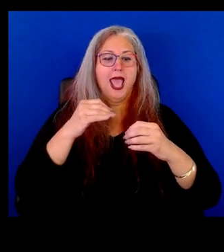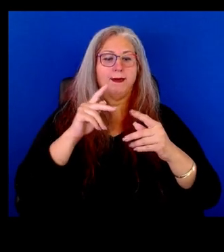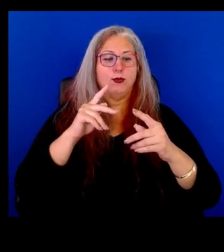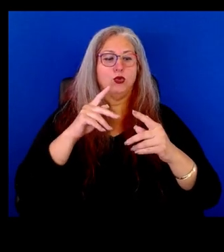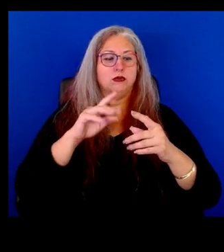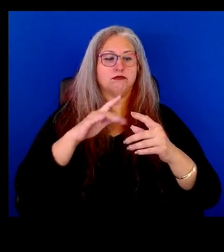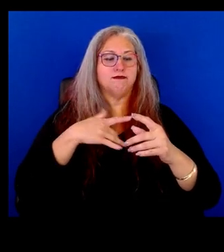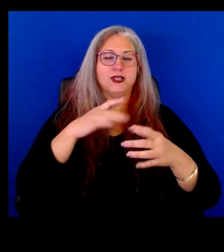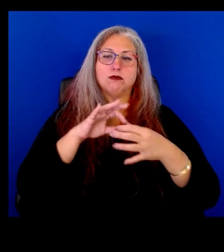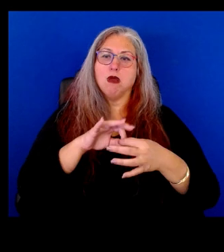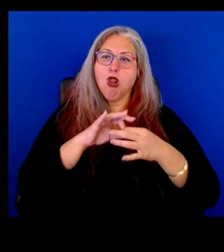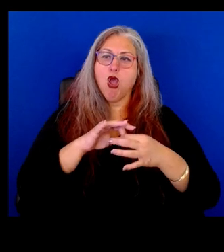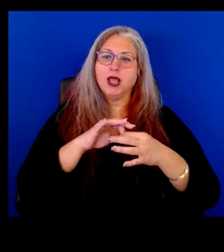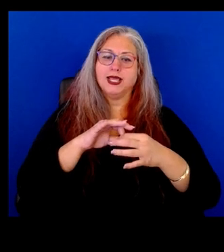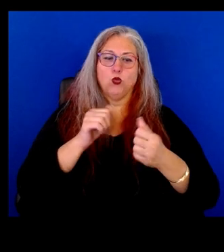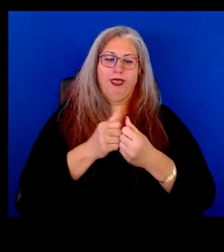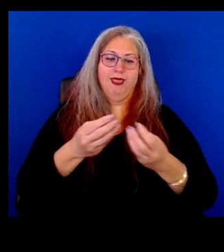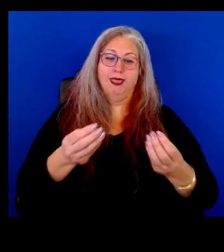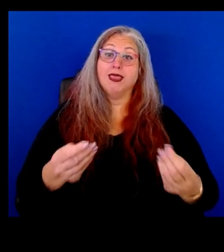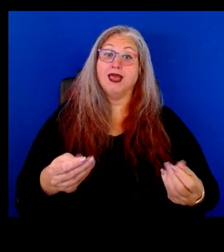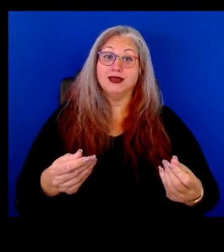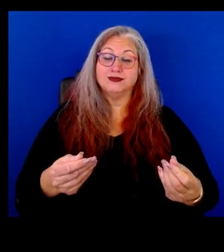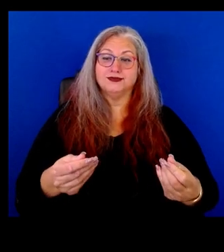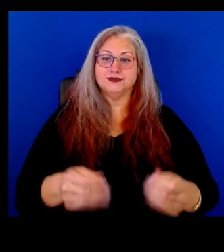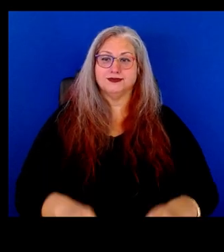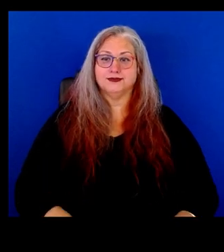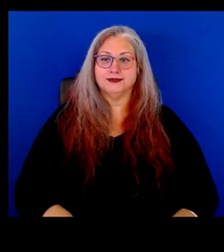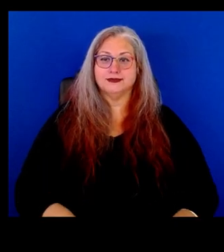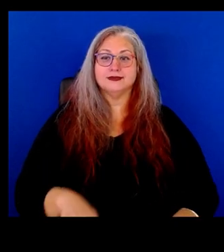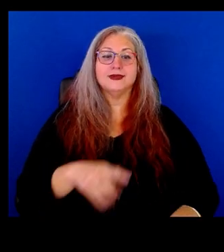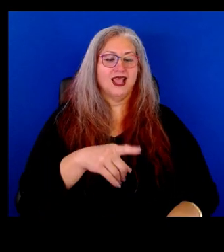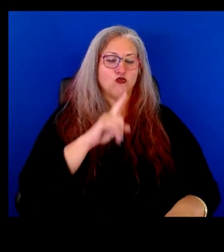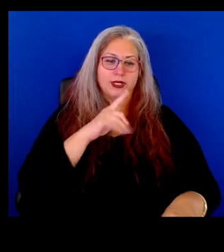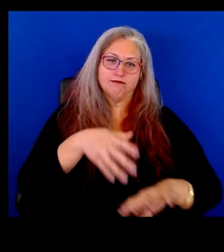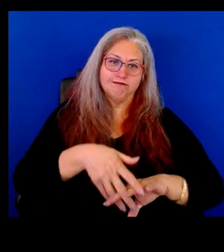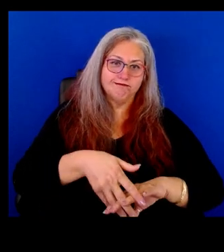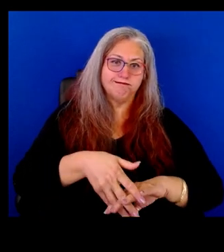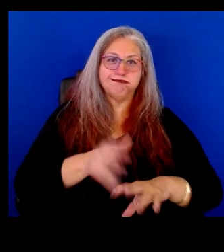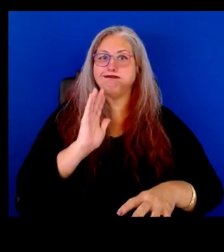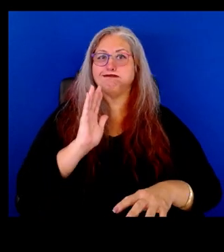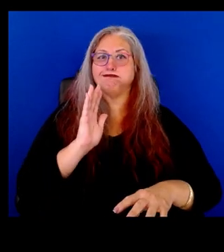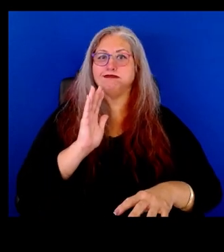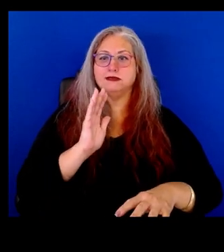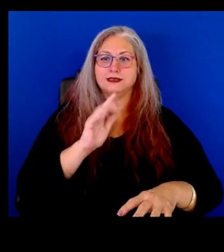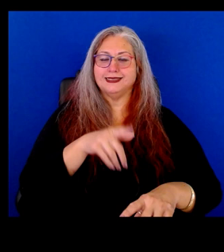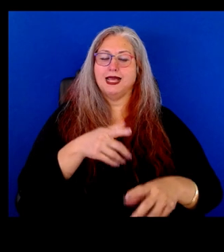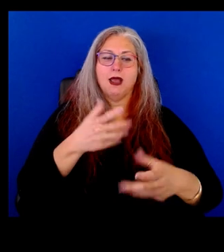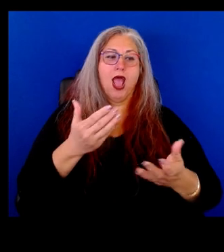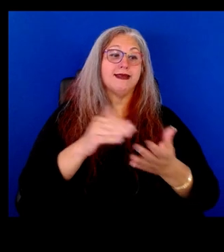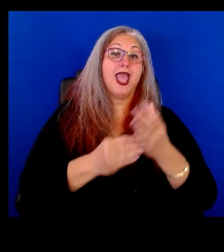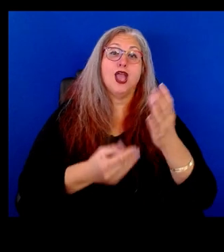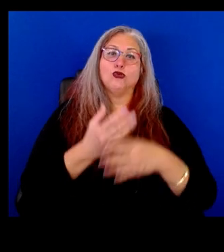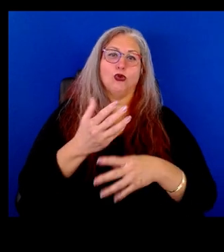a sense of belonging to the land. And those were uprooted so that they would not come